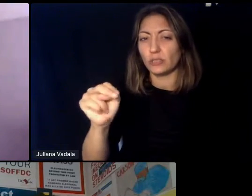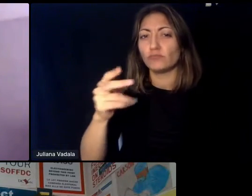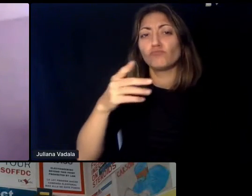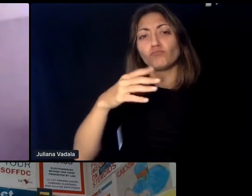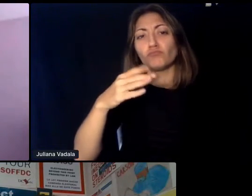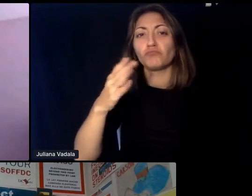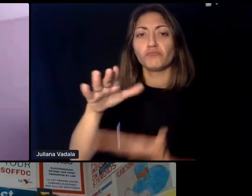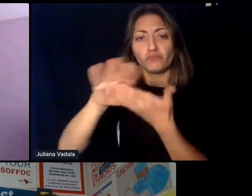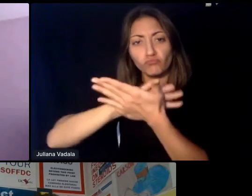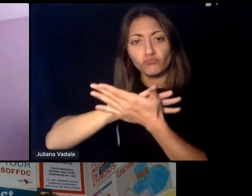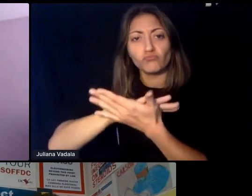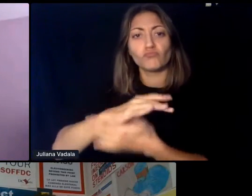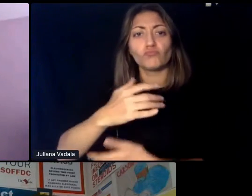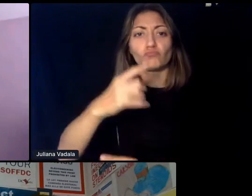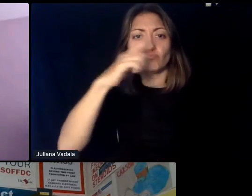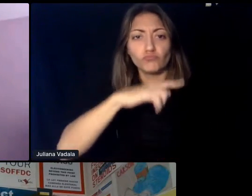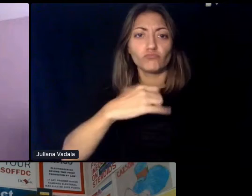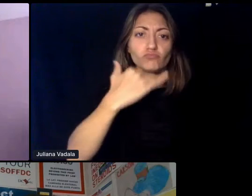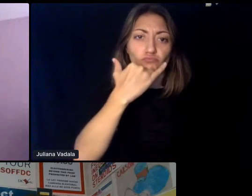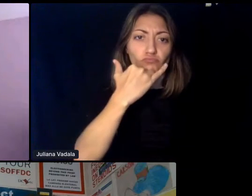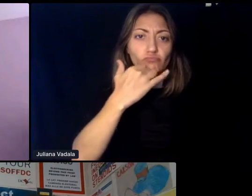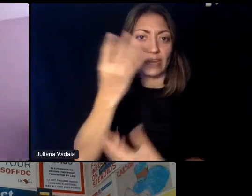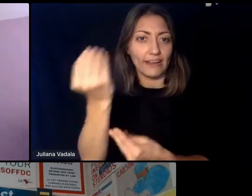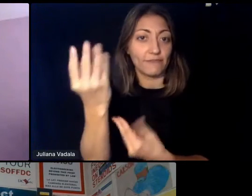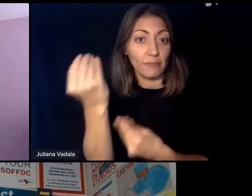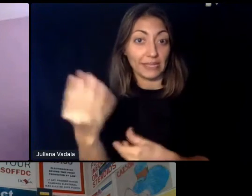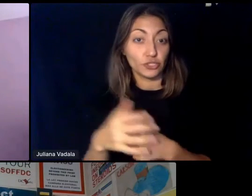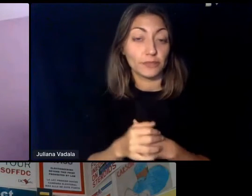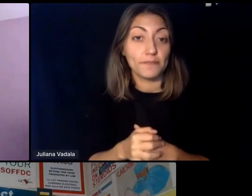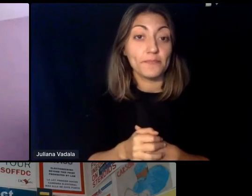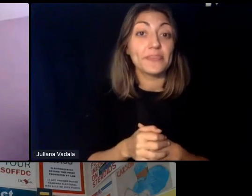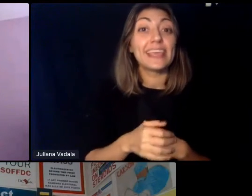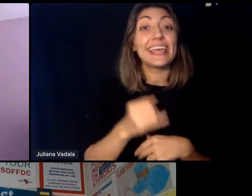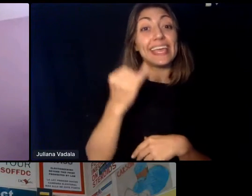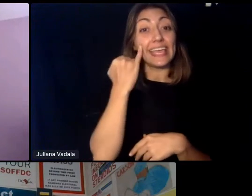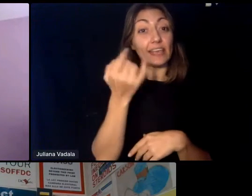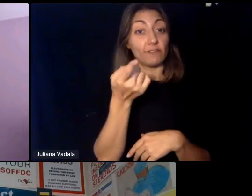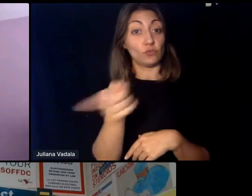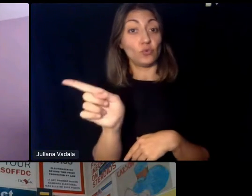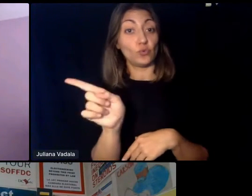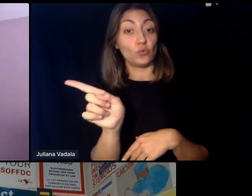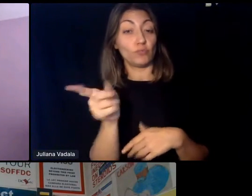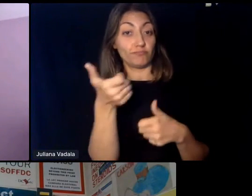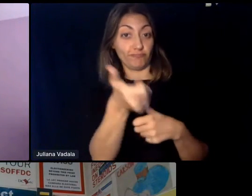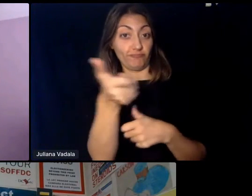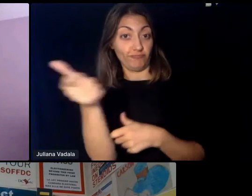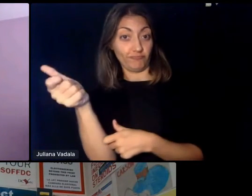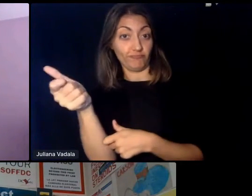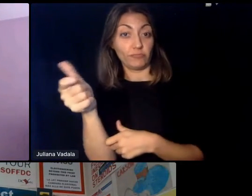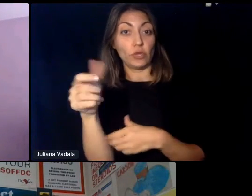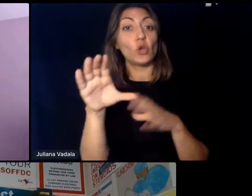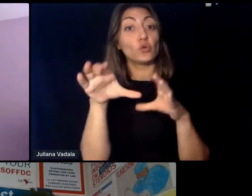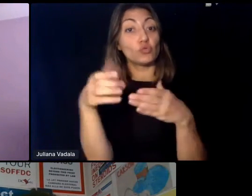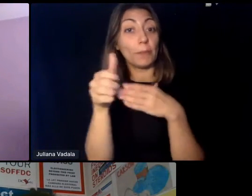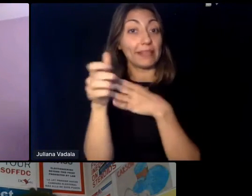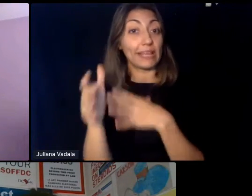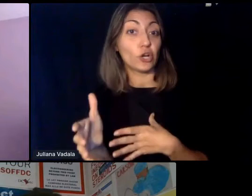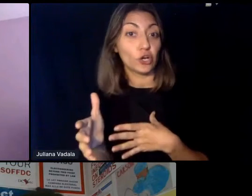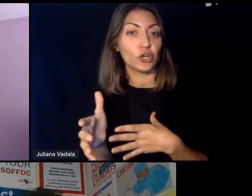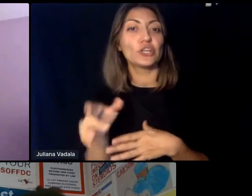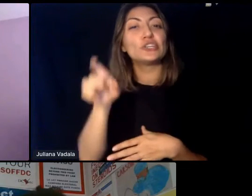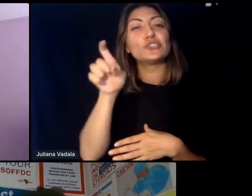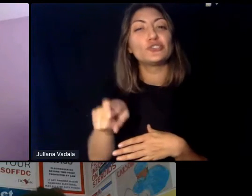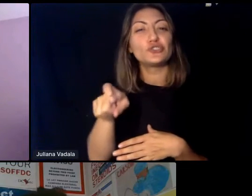want to host their own events, attend the How to Host a GOTV event. The name's